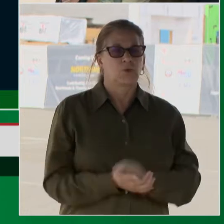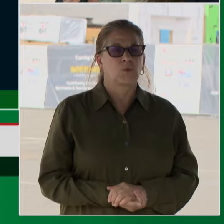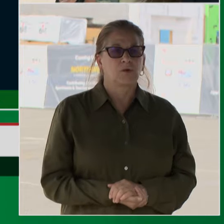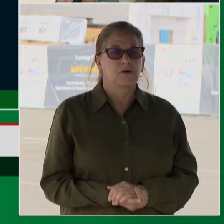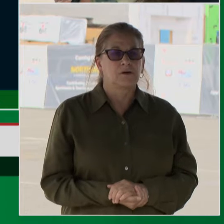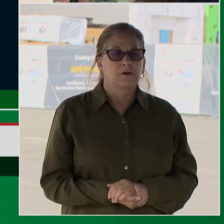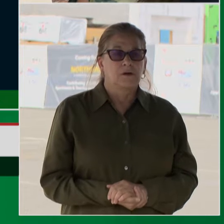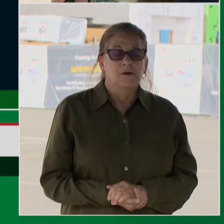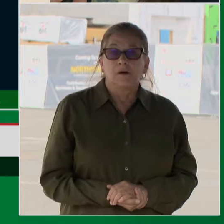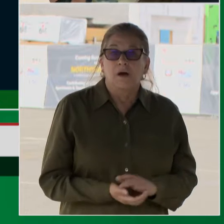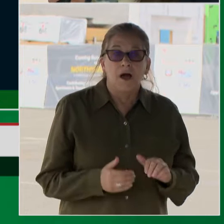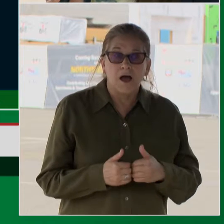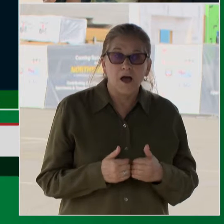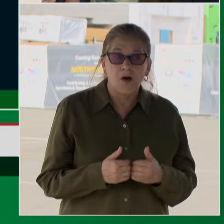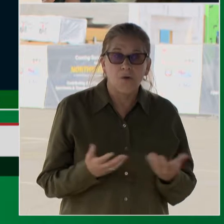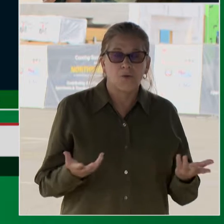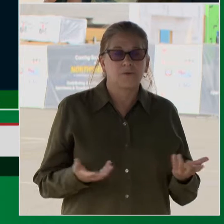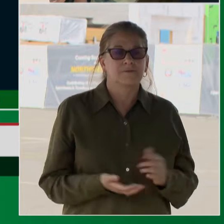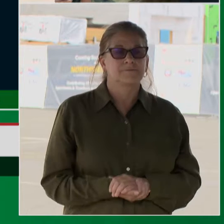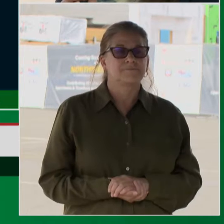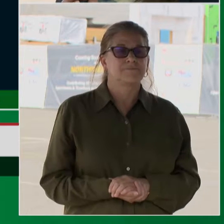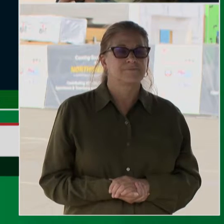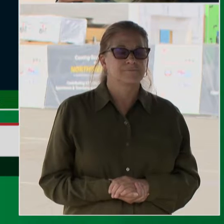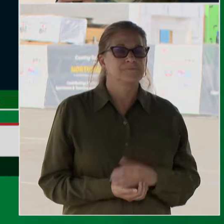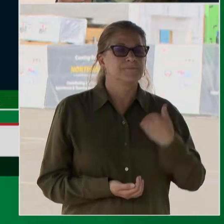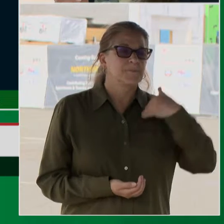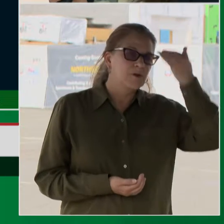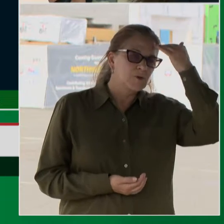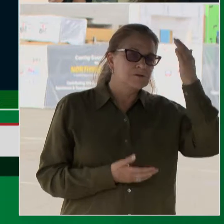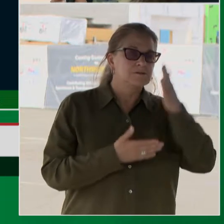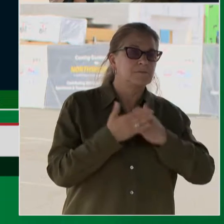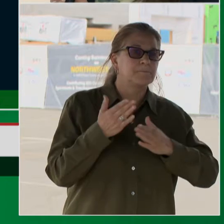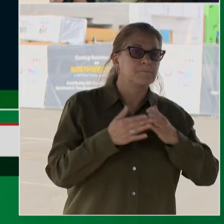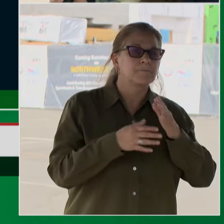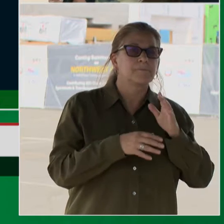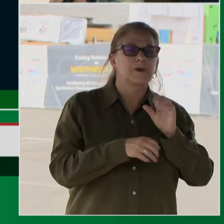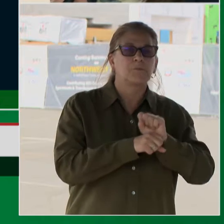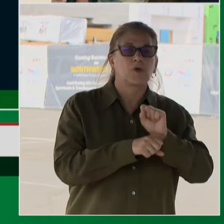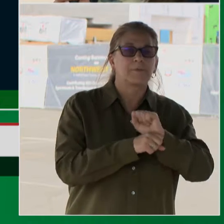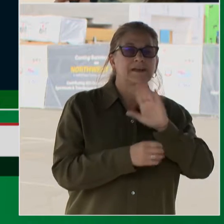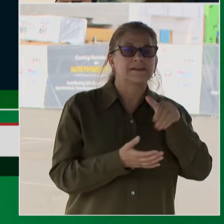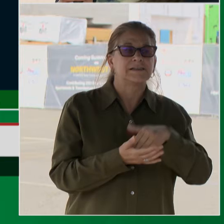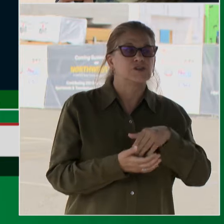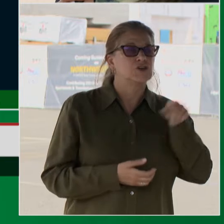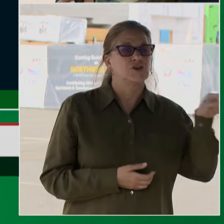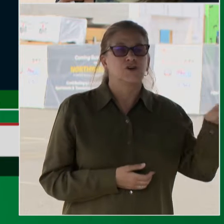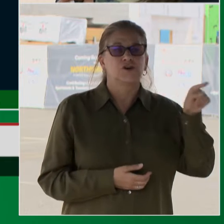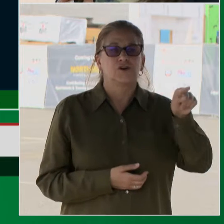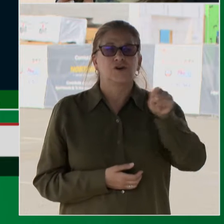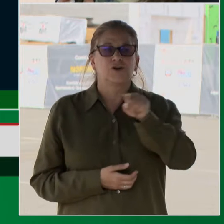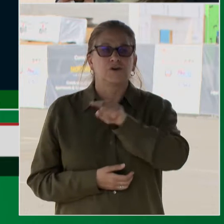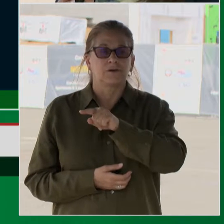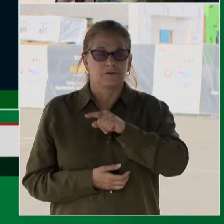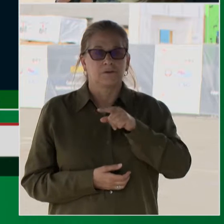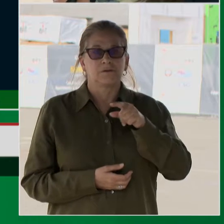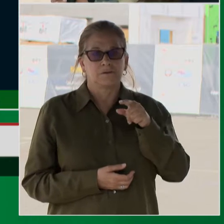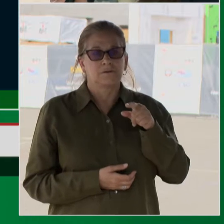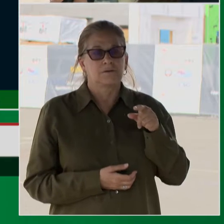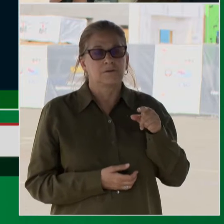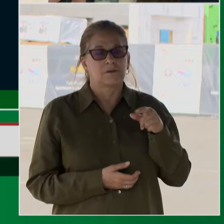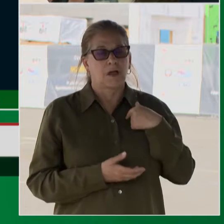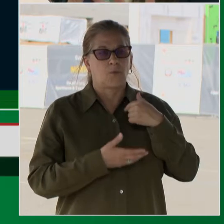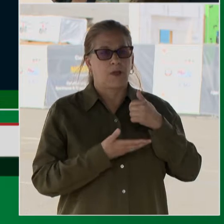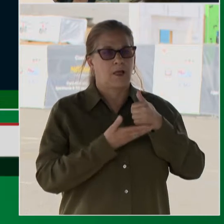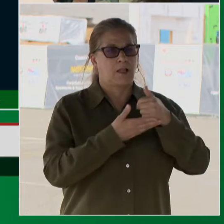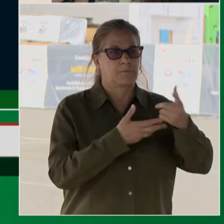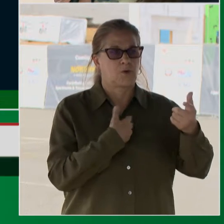so we know that some areas, some employment centers in the city have really been hit hard by changes in